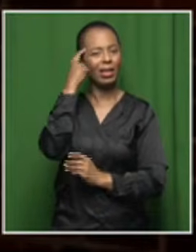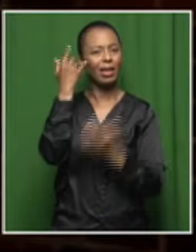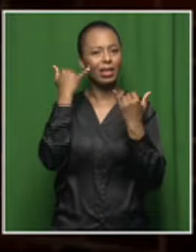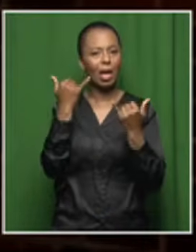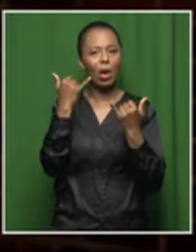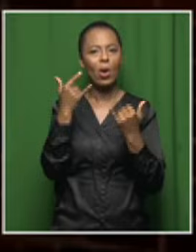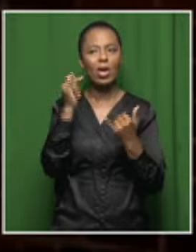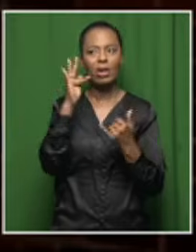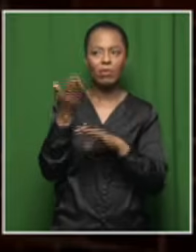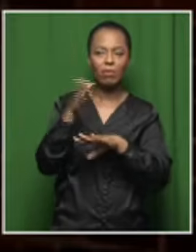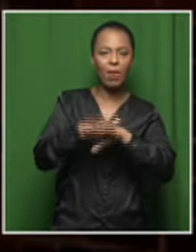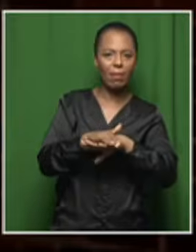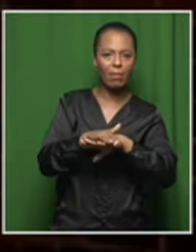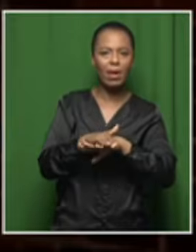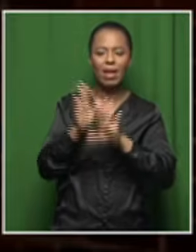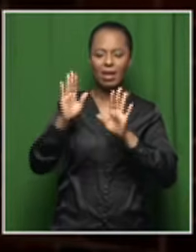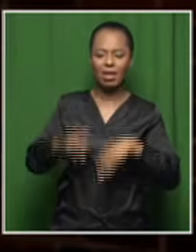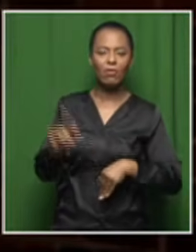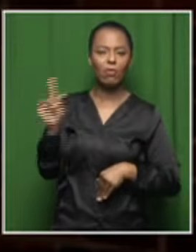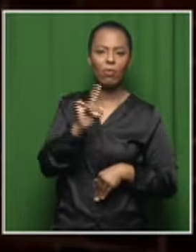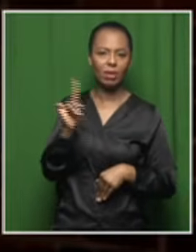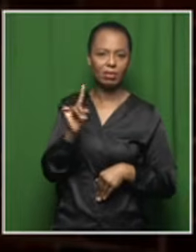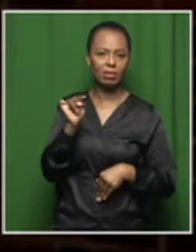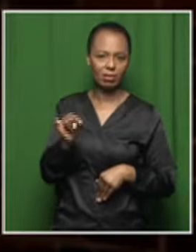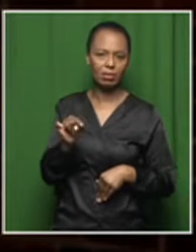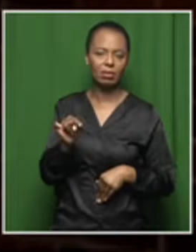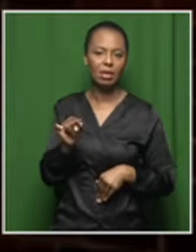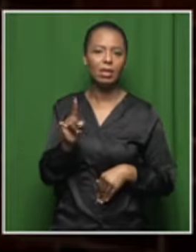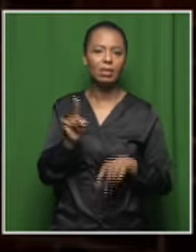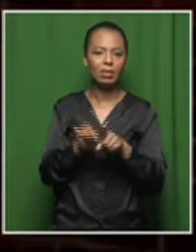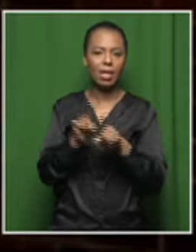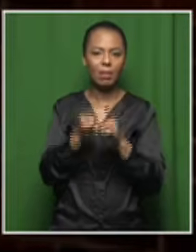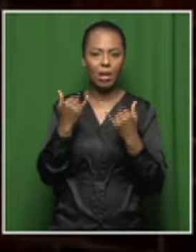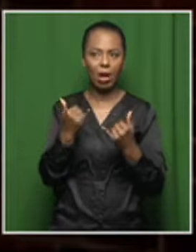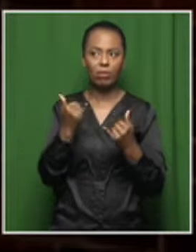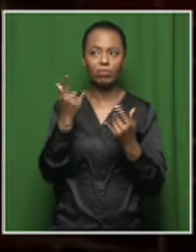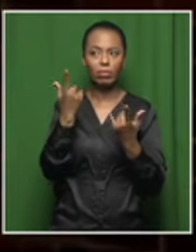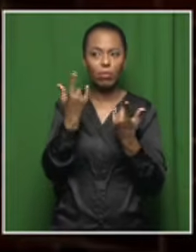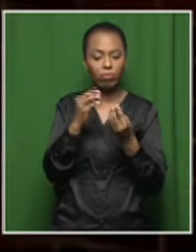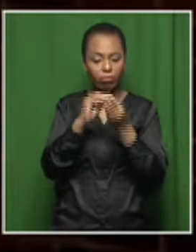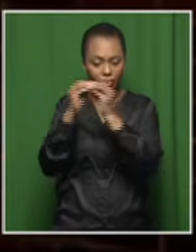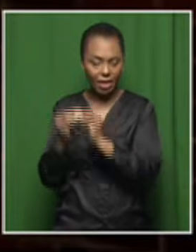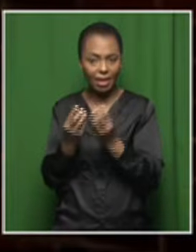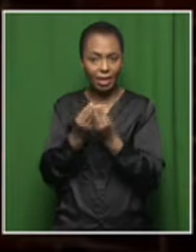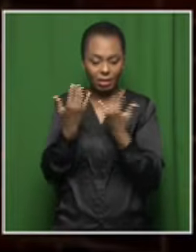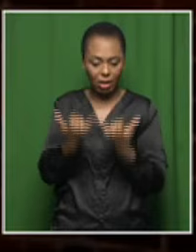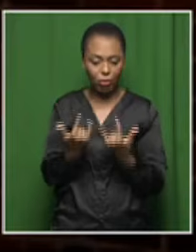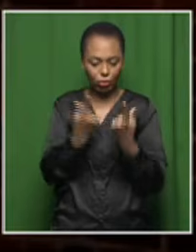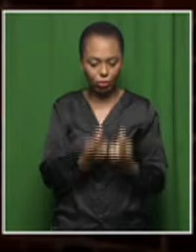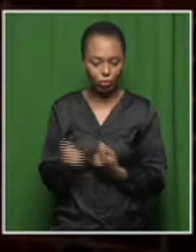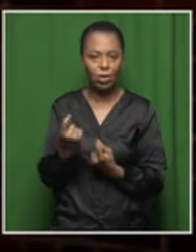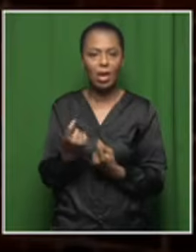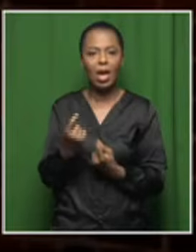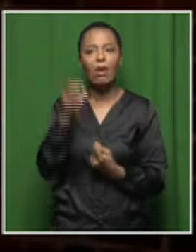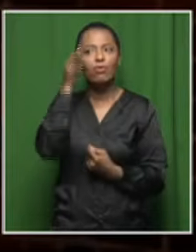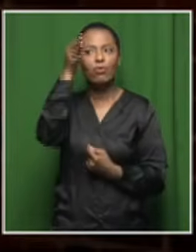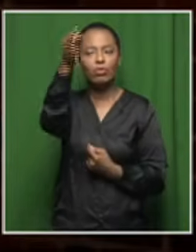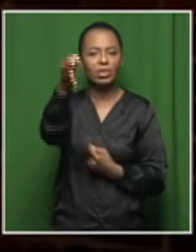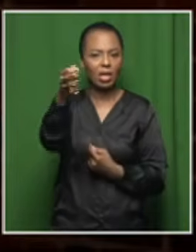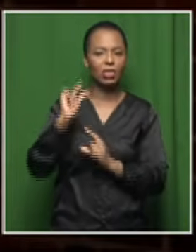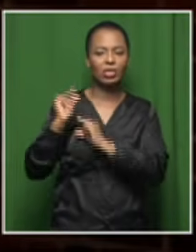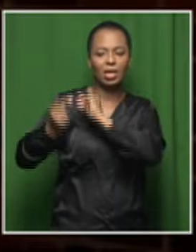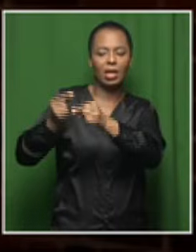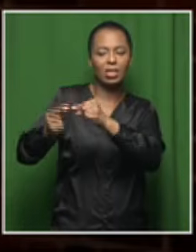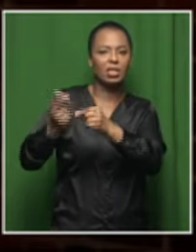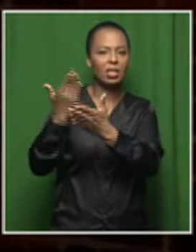leave behind and what are the structures that we've created represent for future generations. Yeah. Some of that has heavy history,